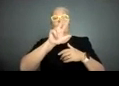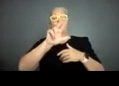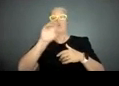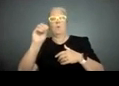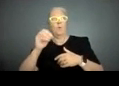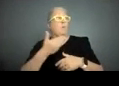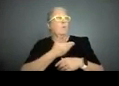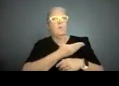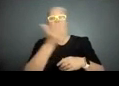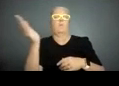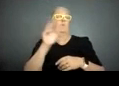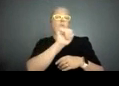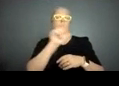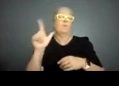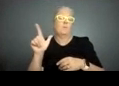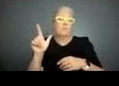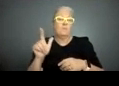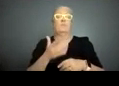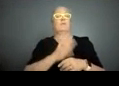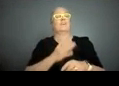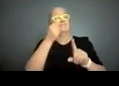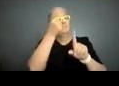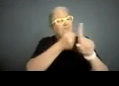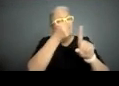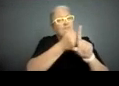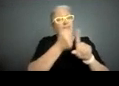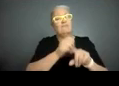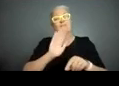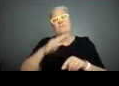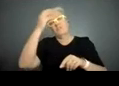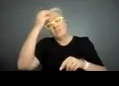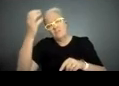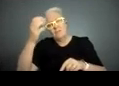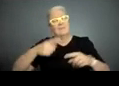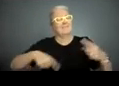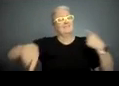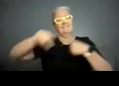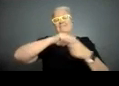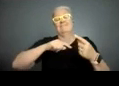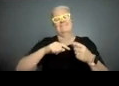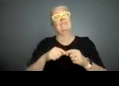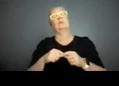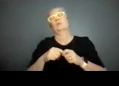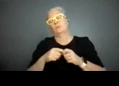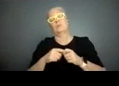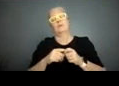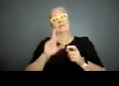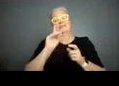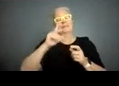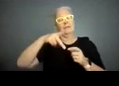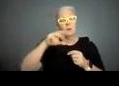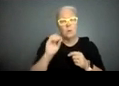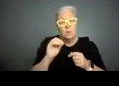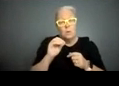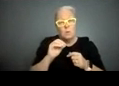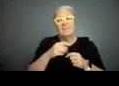in module 13 and national campaigns in 14, this is one of the main areas that DPOs and disabled people need to